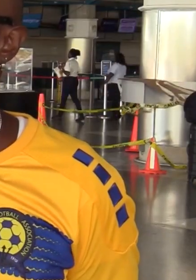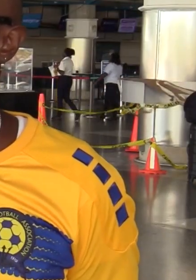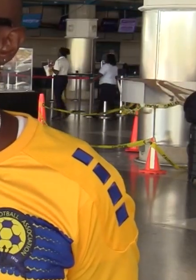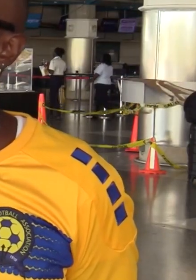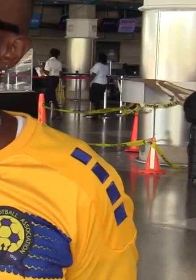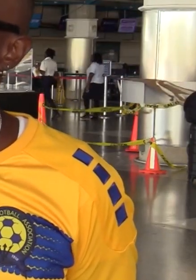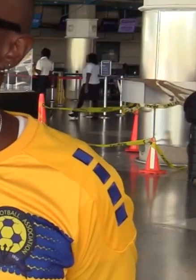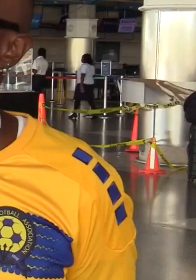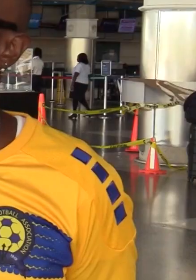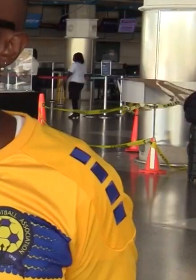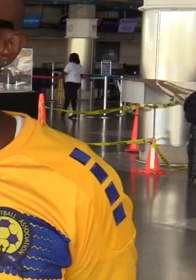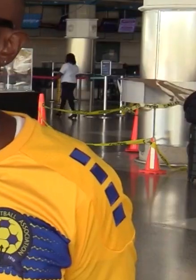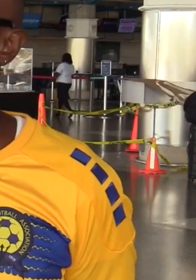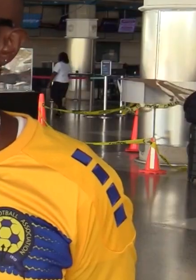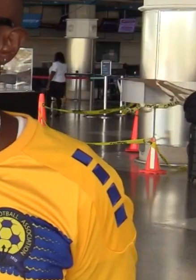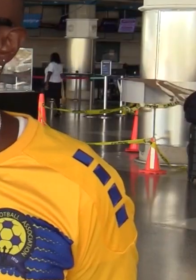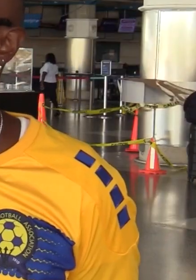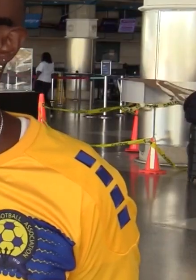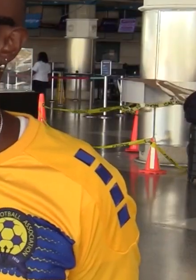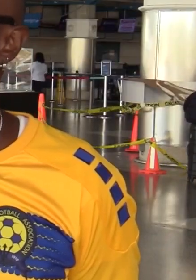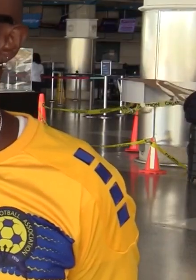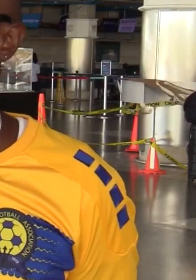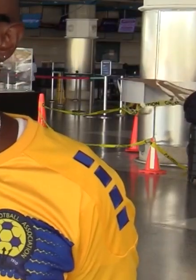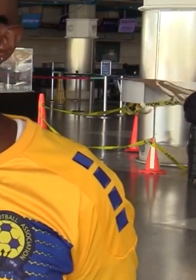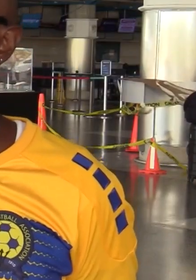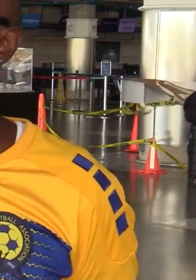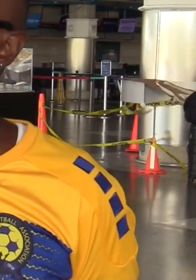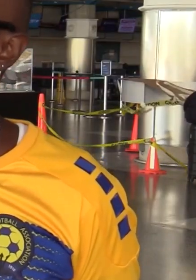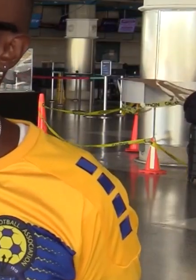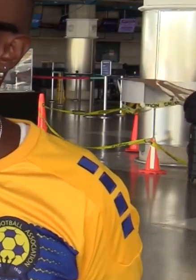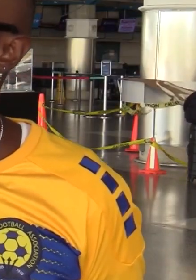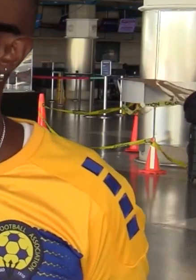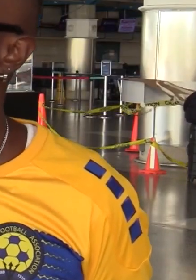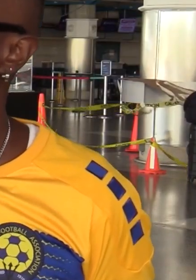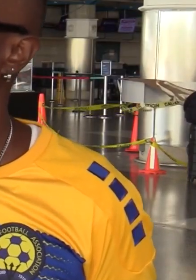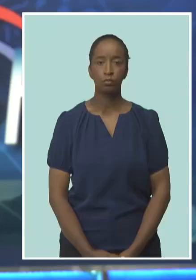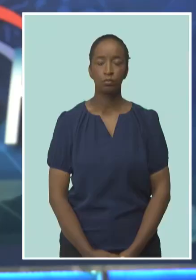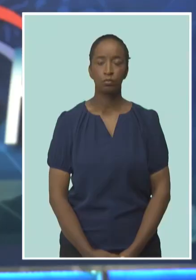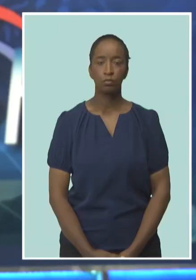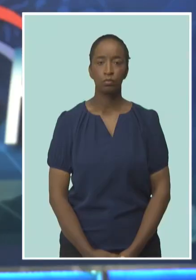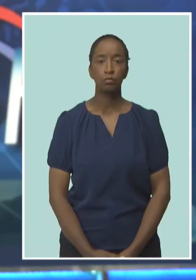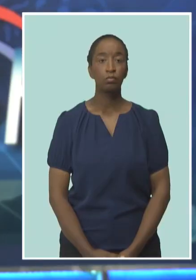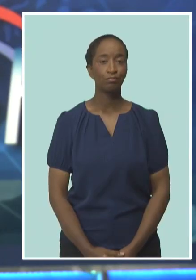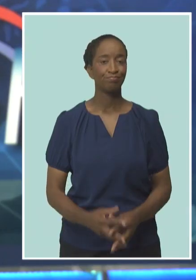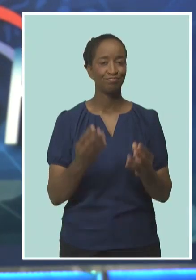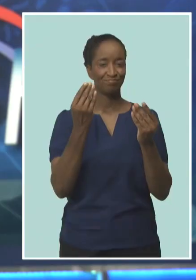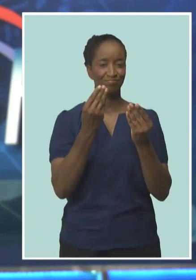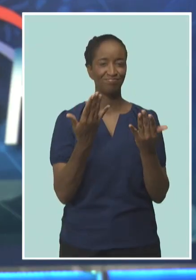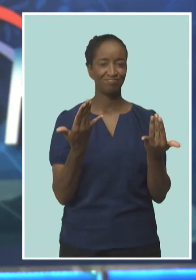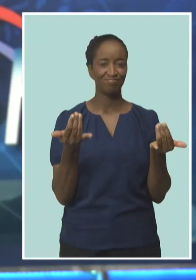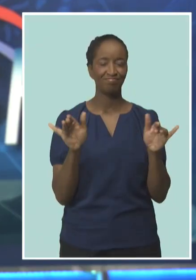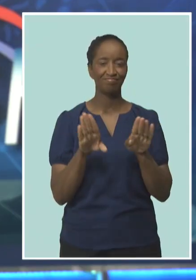that we should be able to go there and perform at our best and represent Barbados. And that's our news.